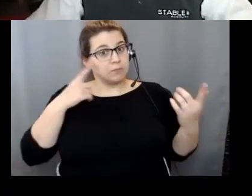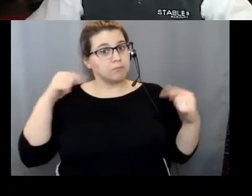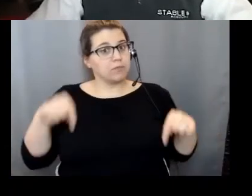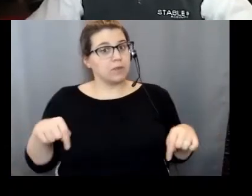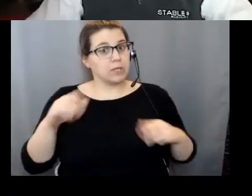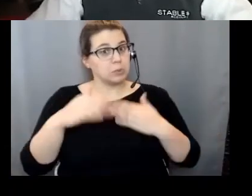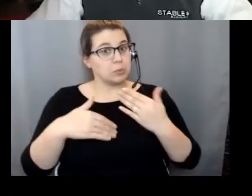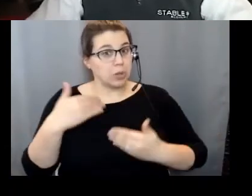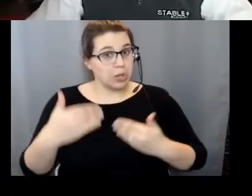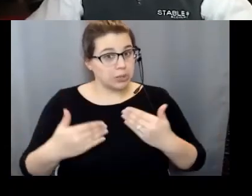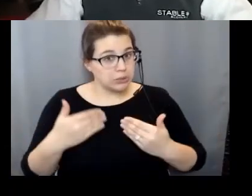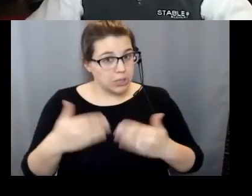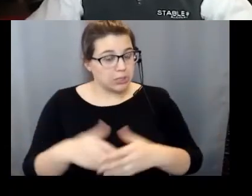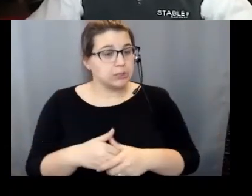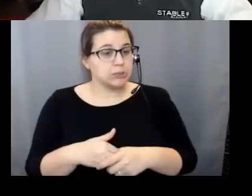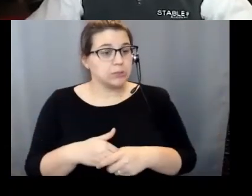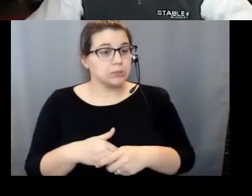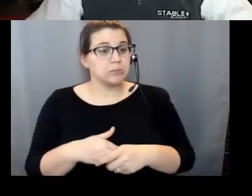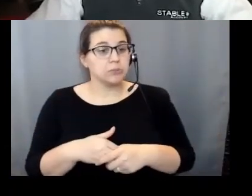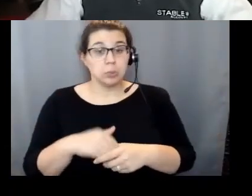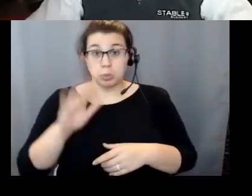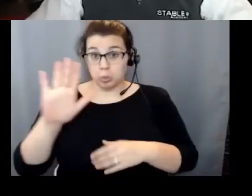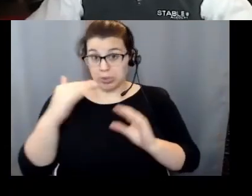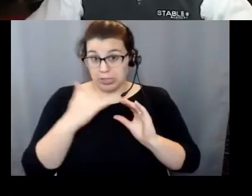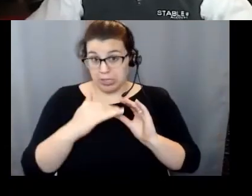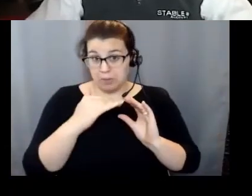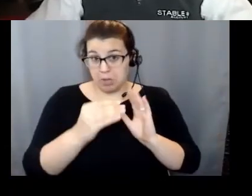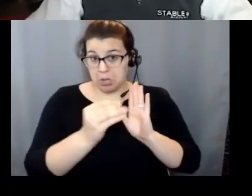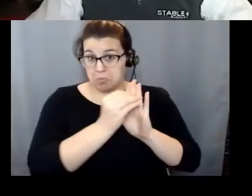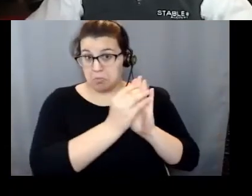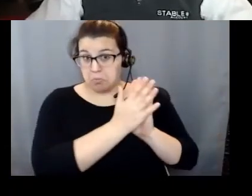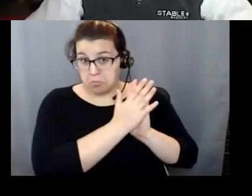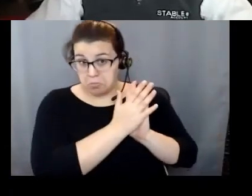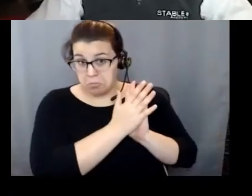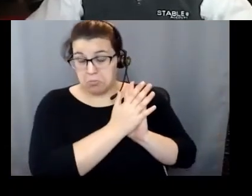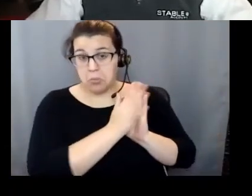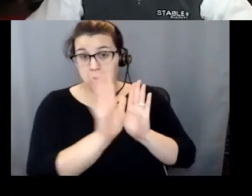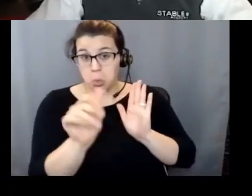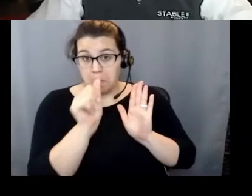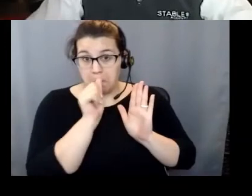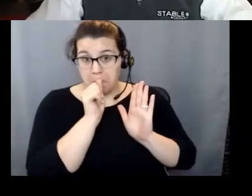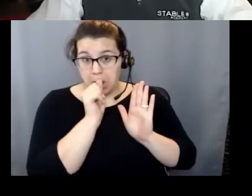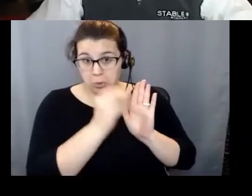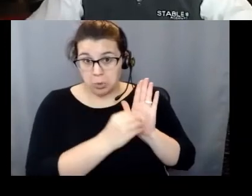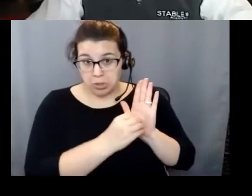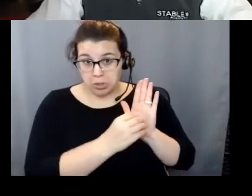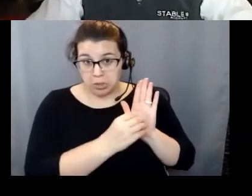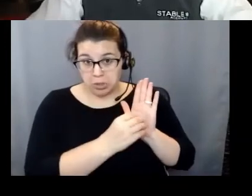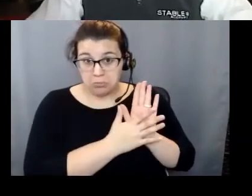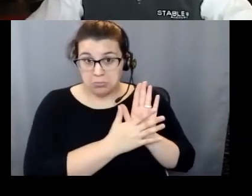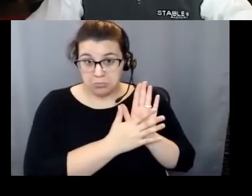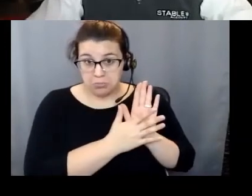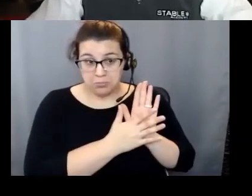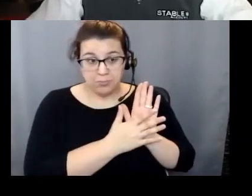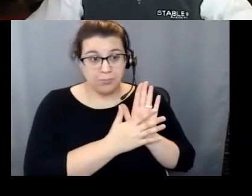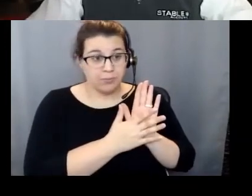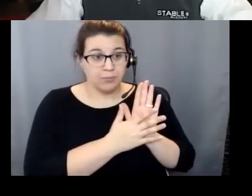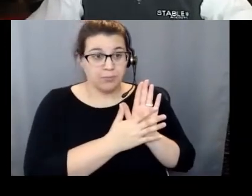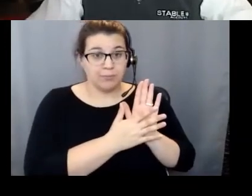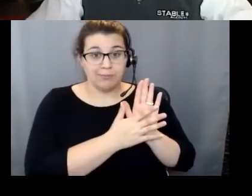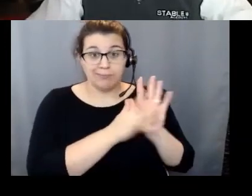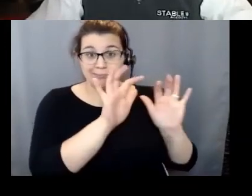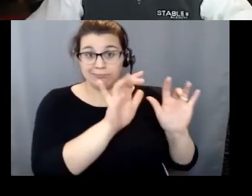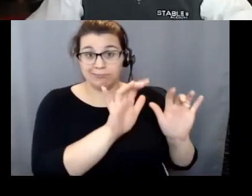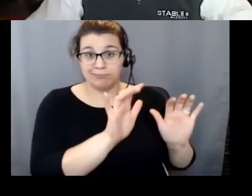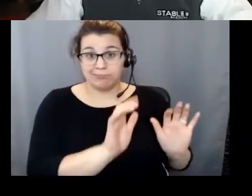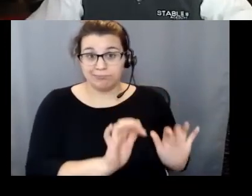now have your email address that you used for your login, the password that you just set up in the process. You would populate those